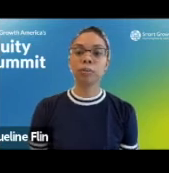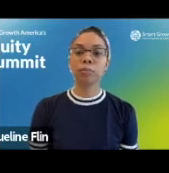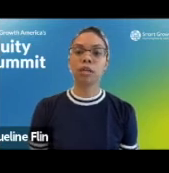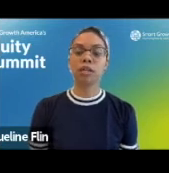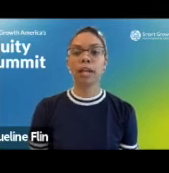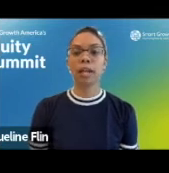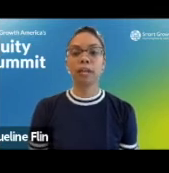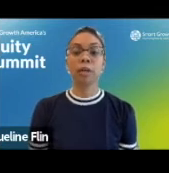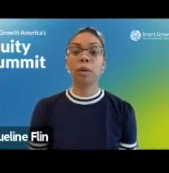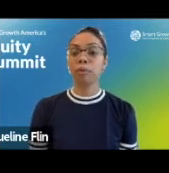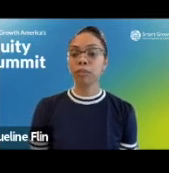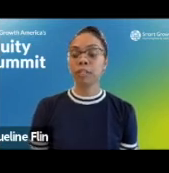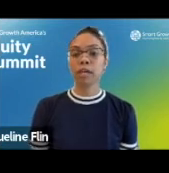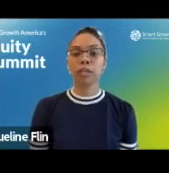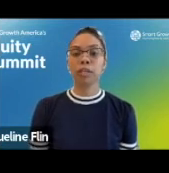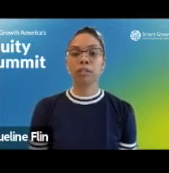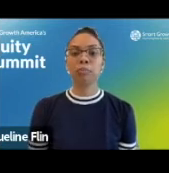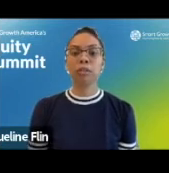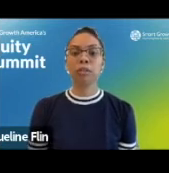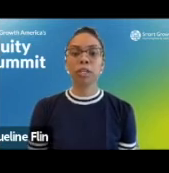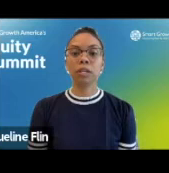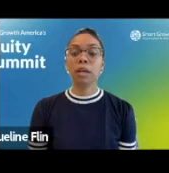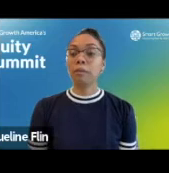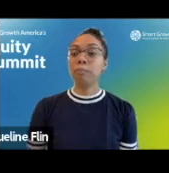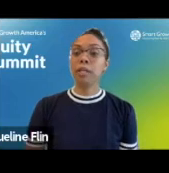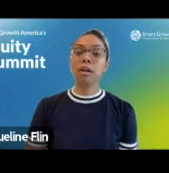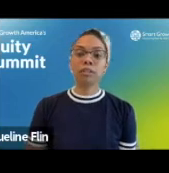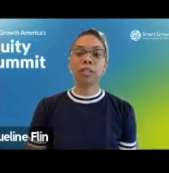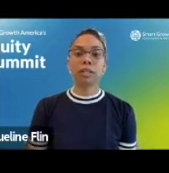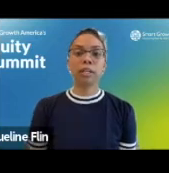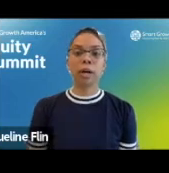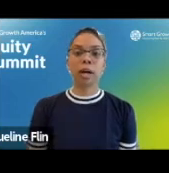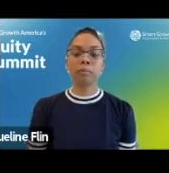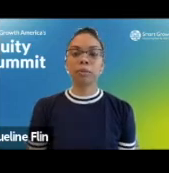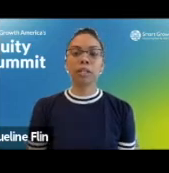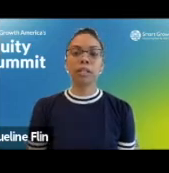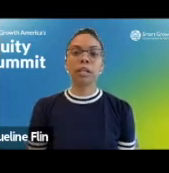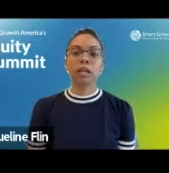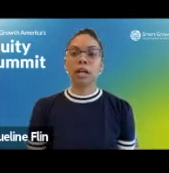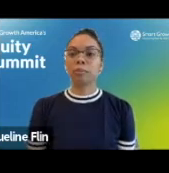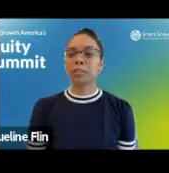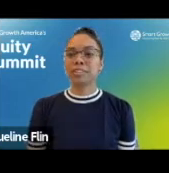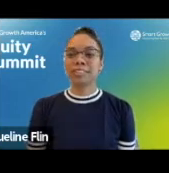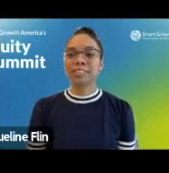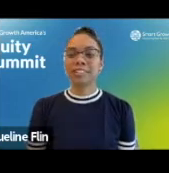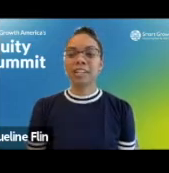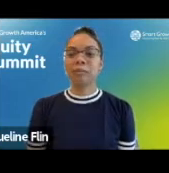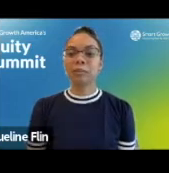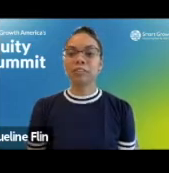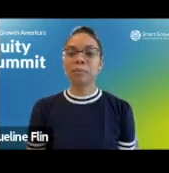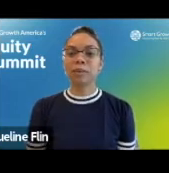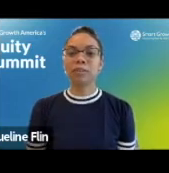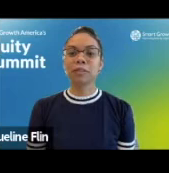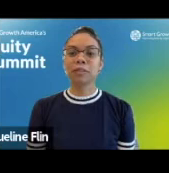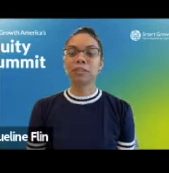vision of the park and building equity in community being articulated by community. So this is just a glimpse